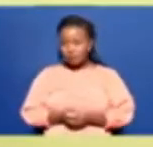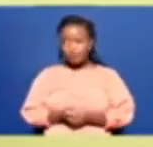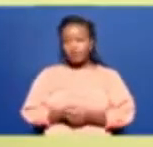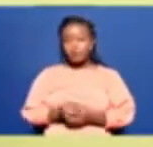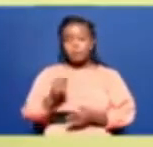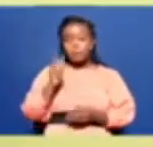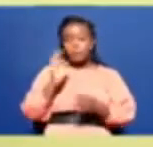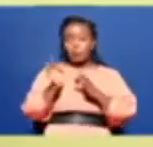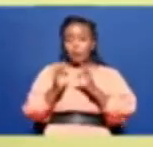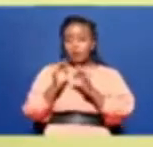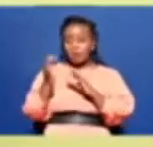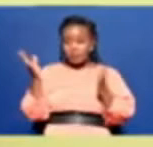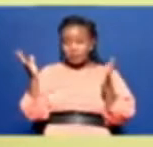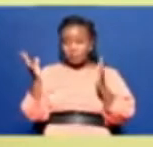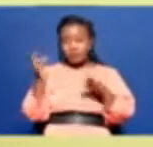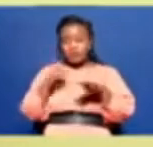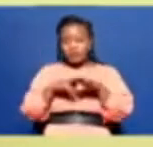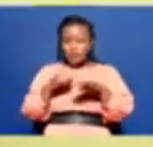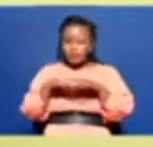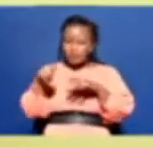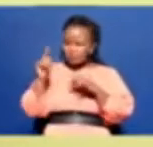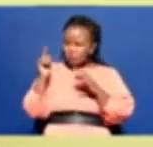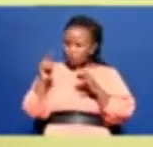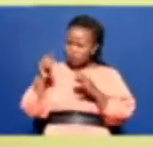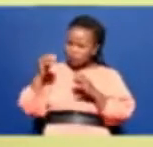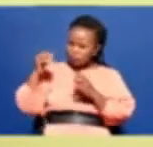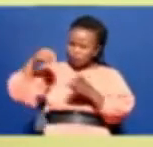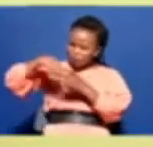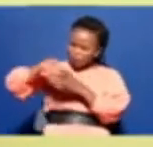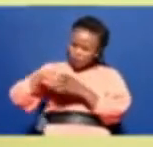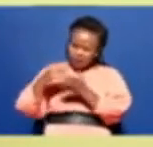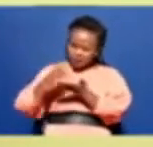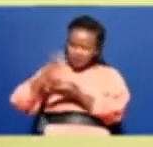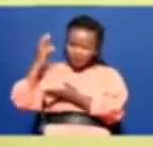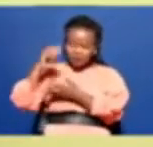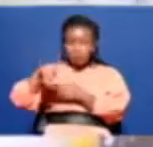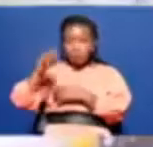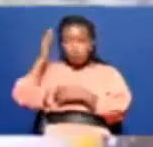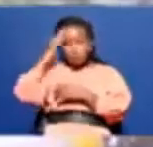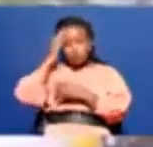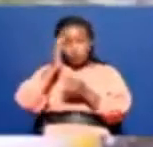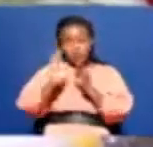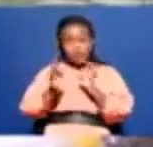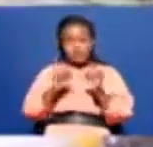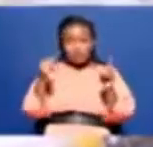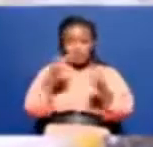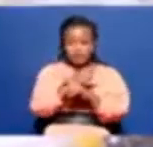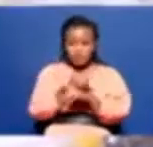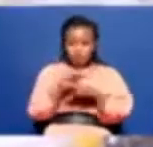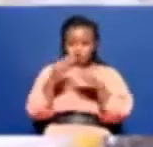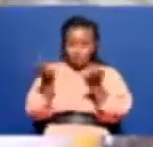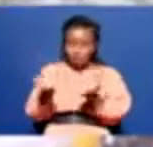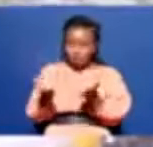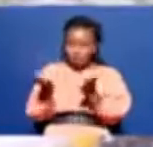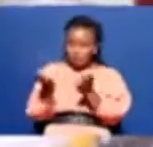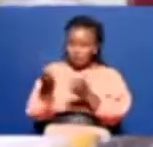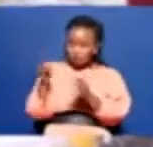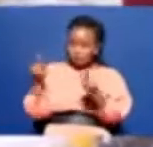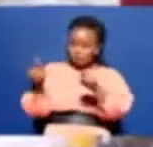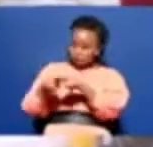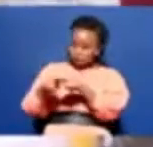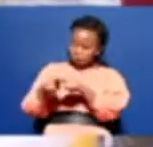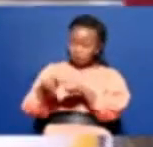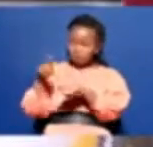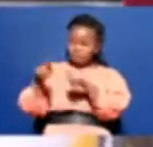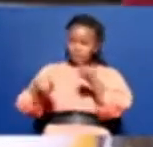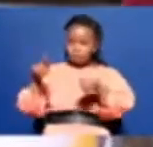look, when you look through that glass, you can see if the opacity is different or they match. Here, the new paint is now compared against the